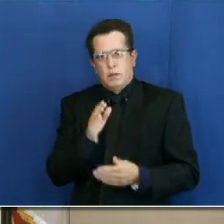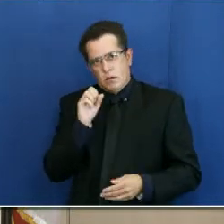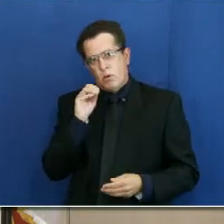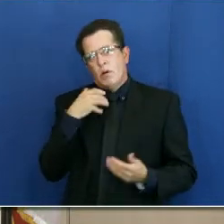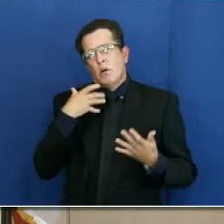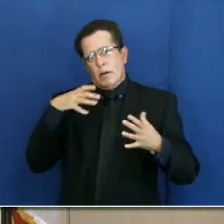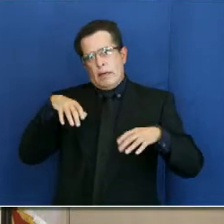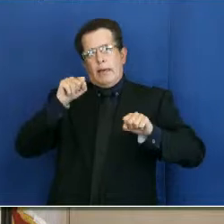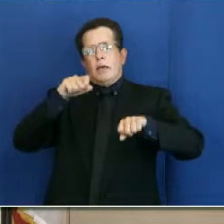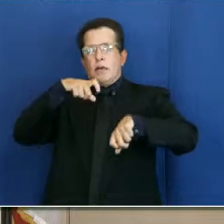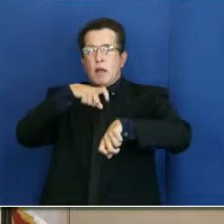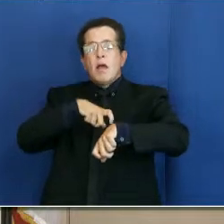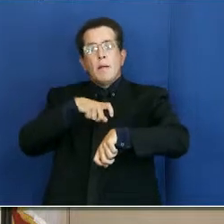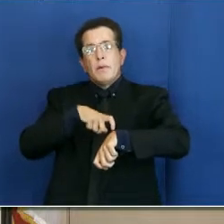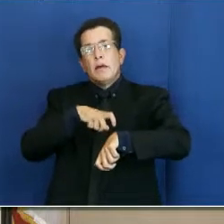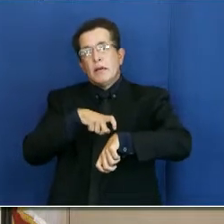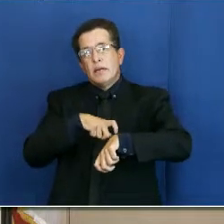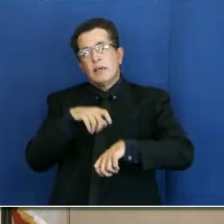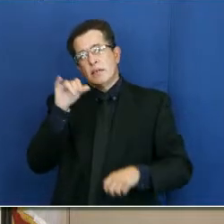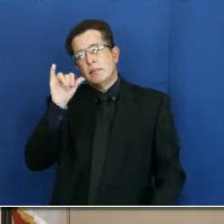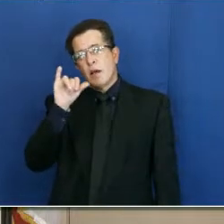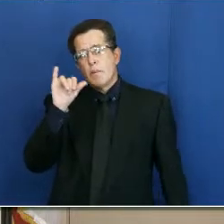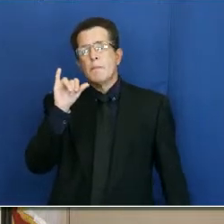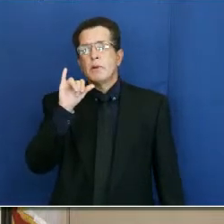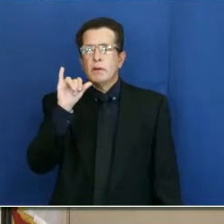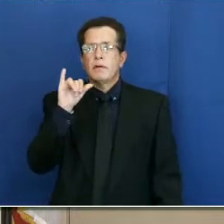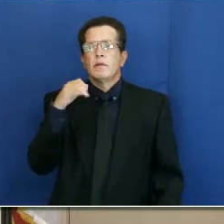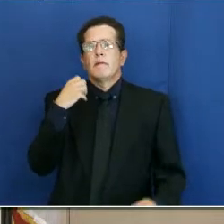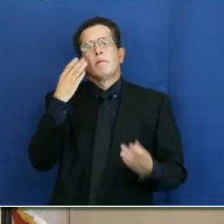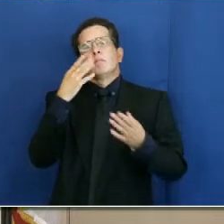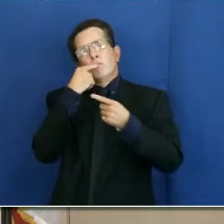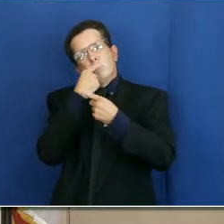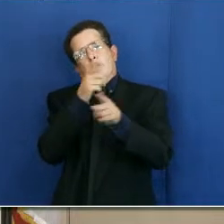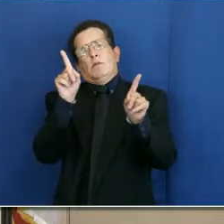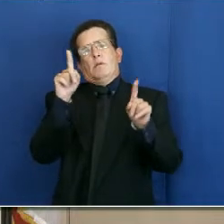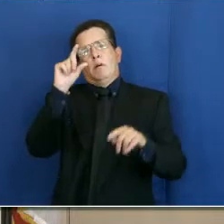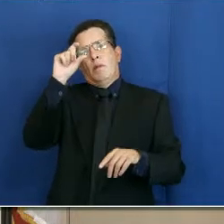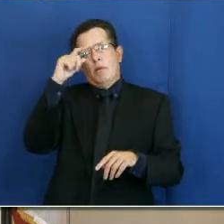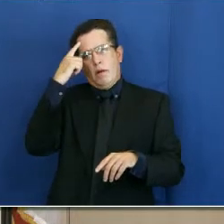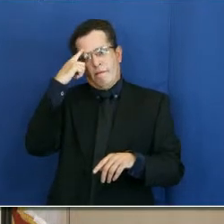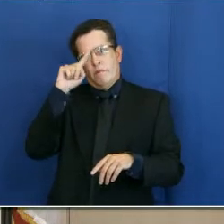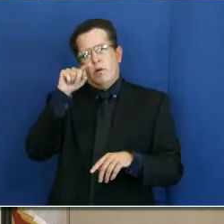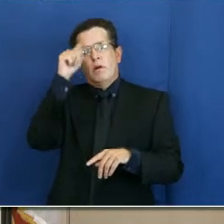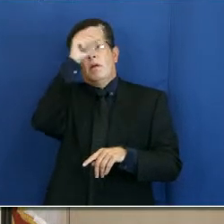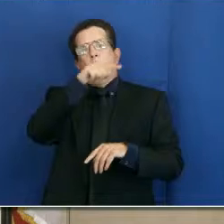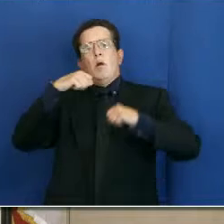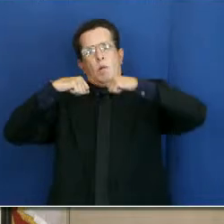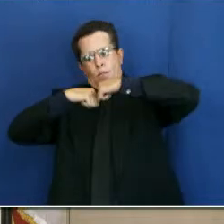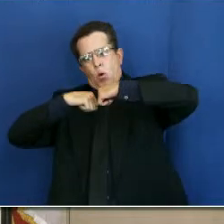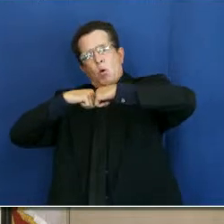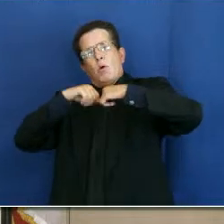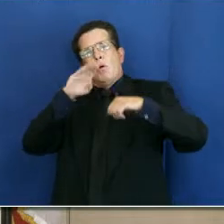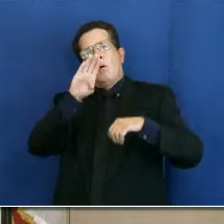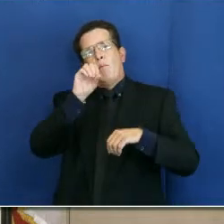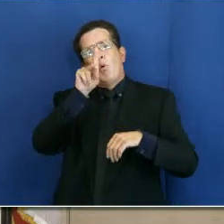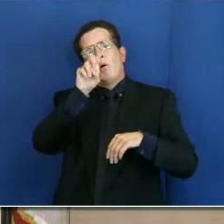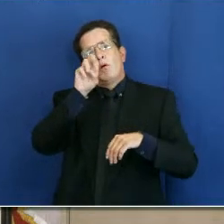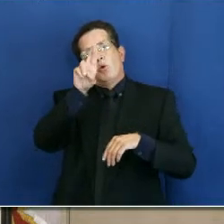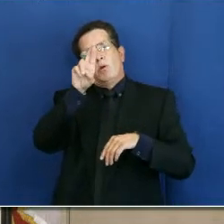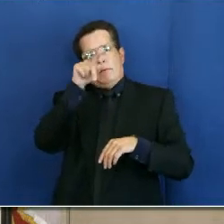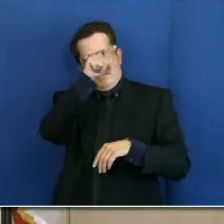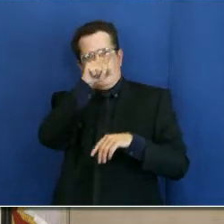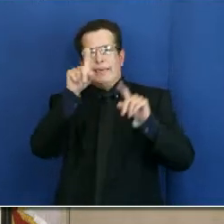Wanted to take an opportunity just to give a little bit of an update in regards to the border test site, which is at the Ped